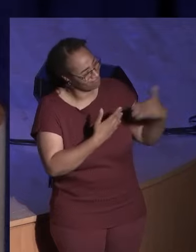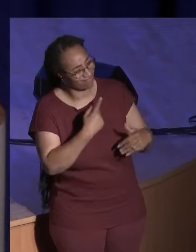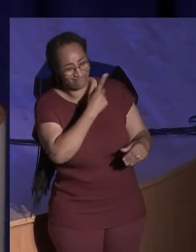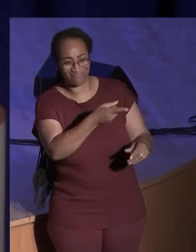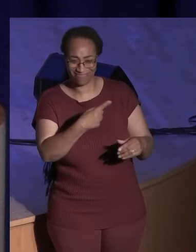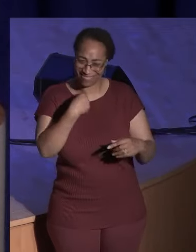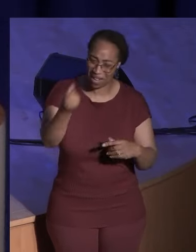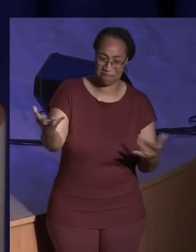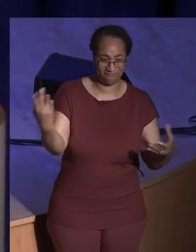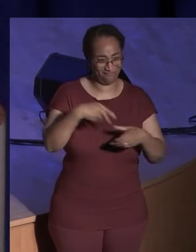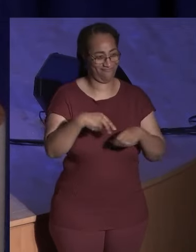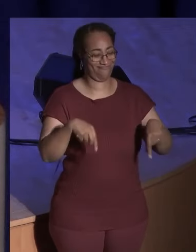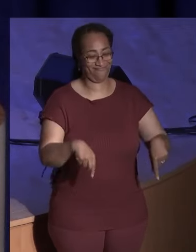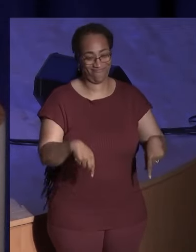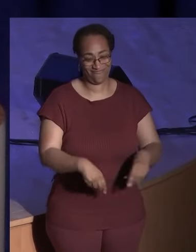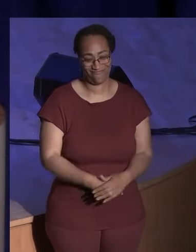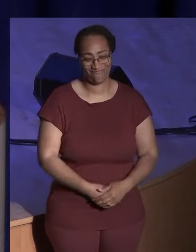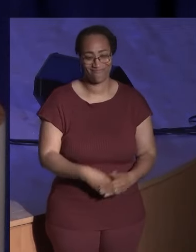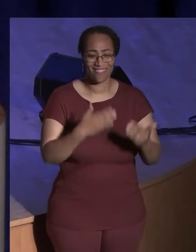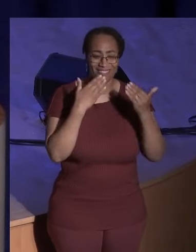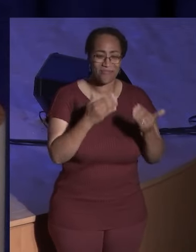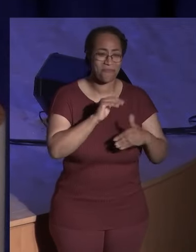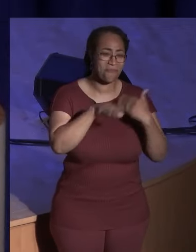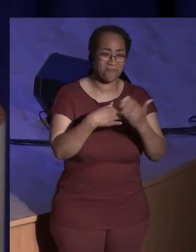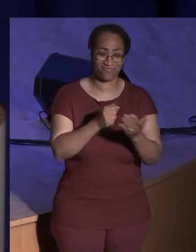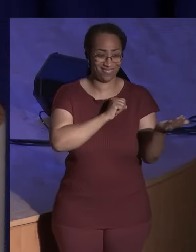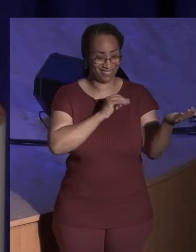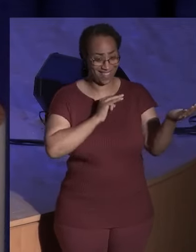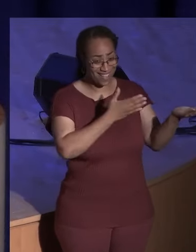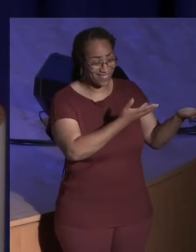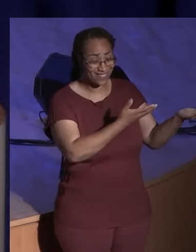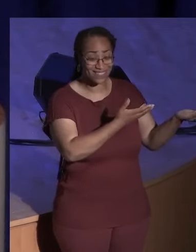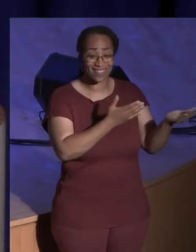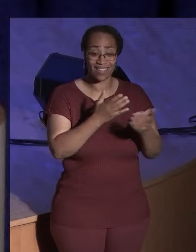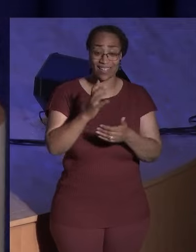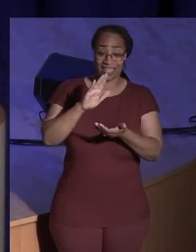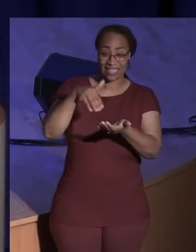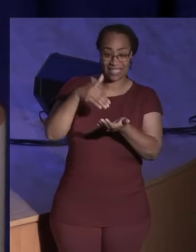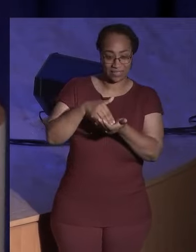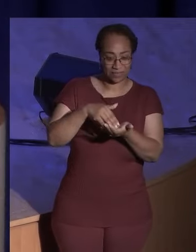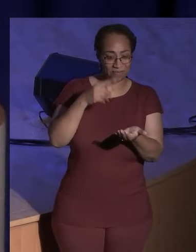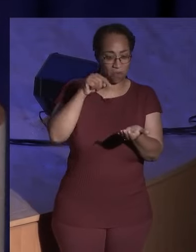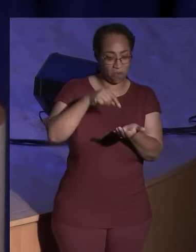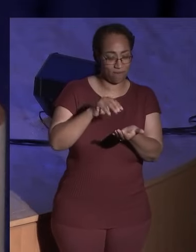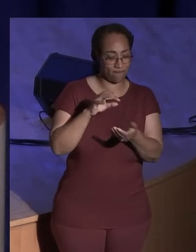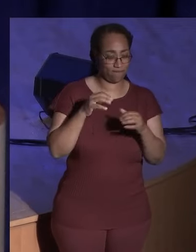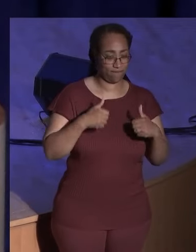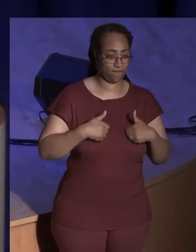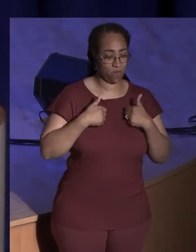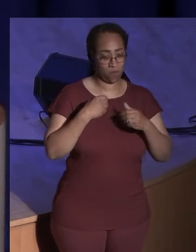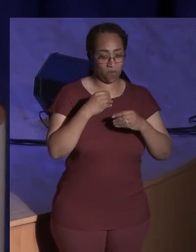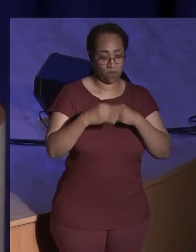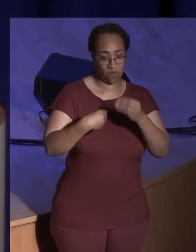the Center for Folklife and Cultural Heritage, folks who you'll see on the mall in brown t-shirts, our